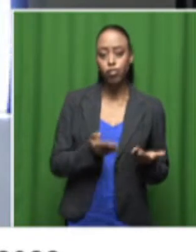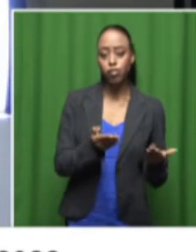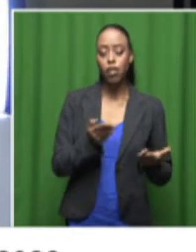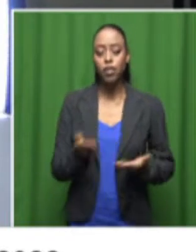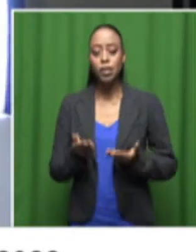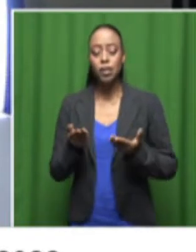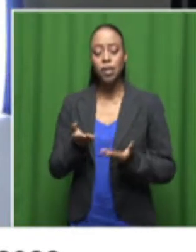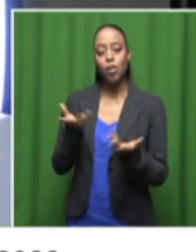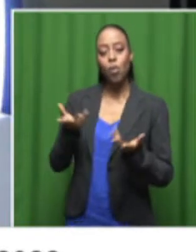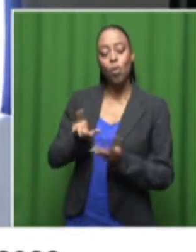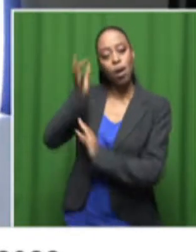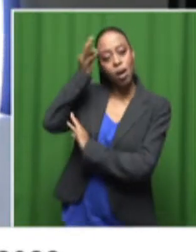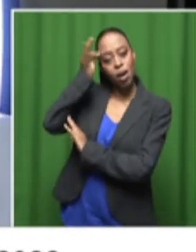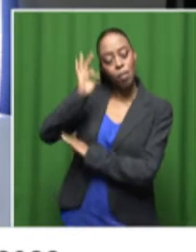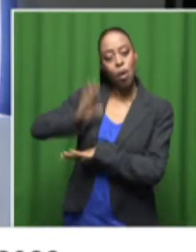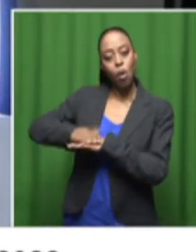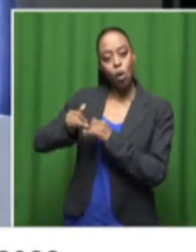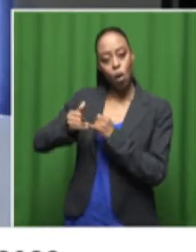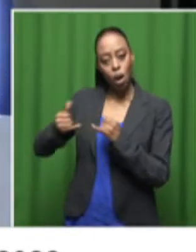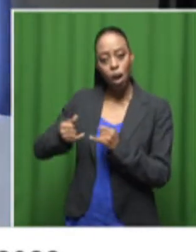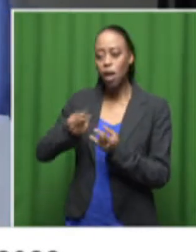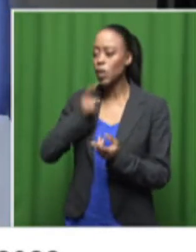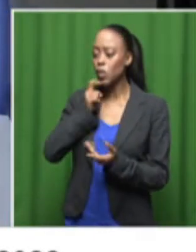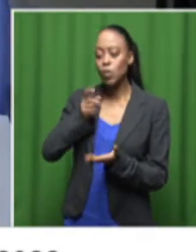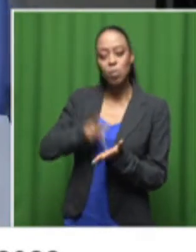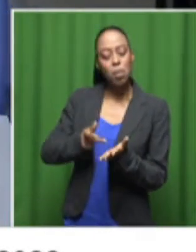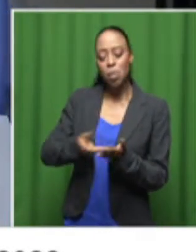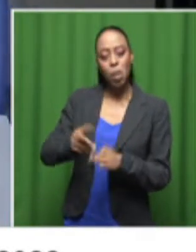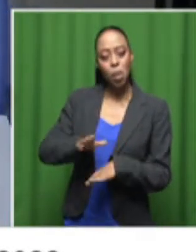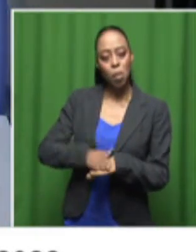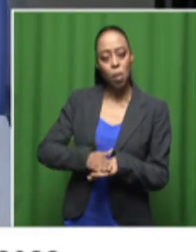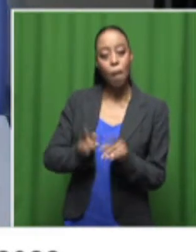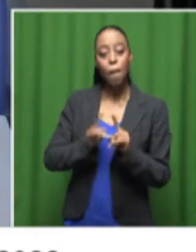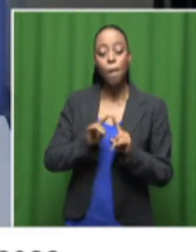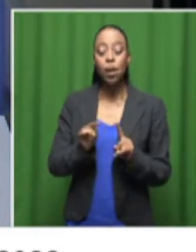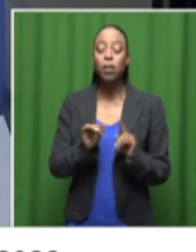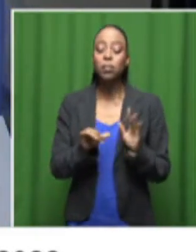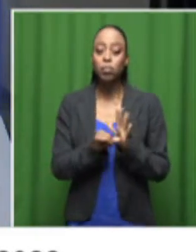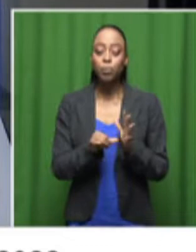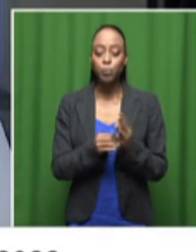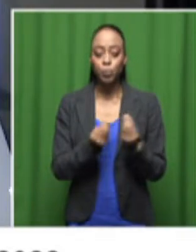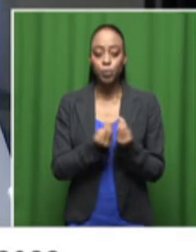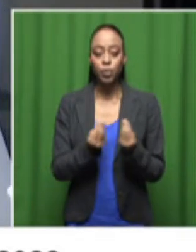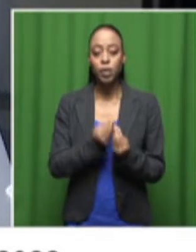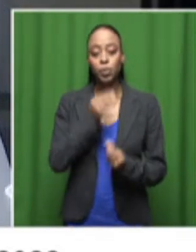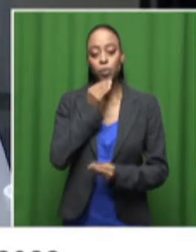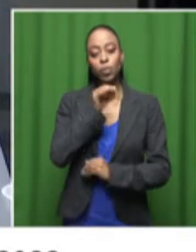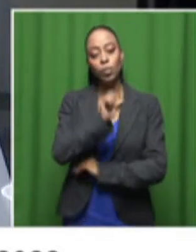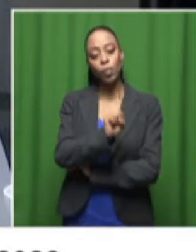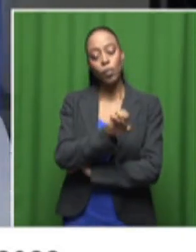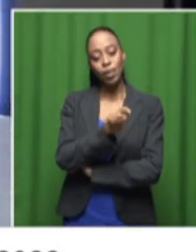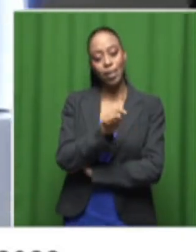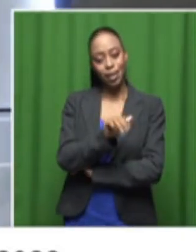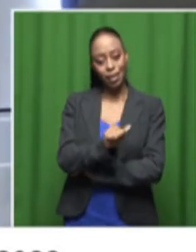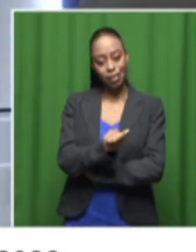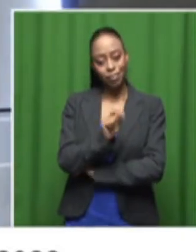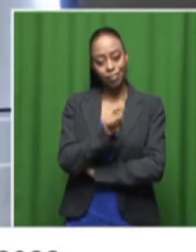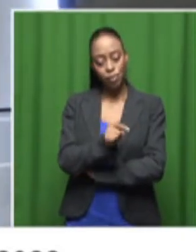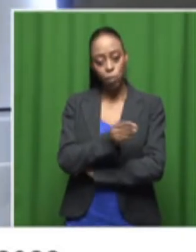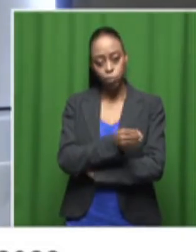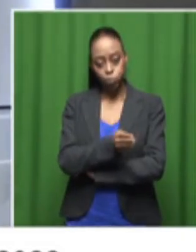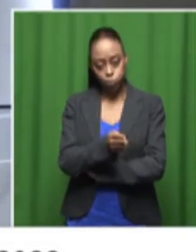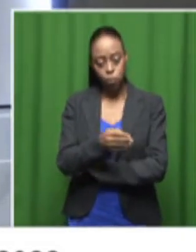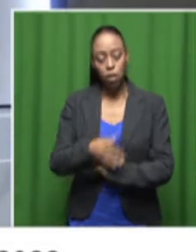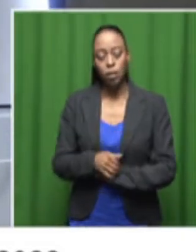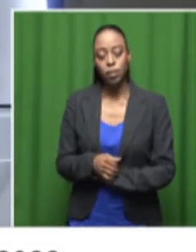services digital and paperless. But really at the heart of this event is SITA, the State Information Technology Agency, and I'm joined